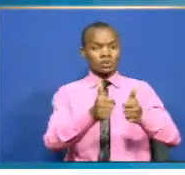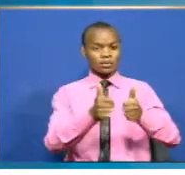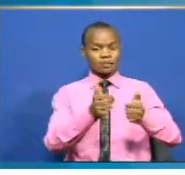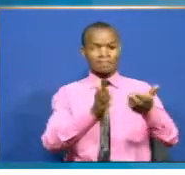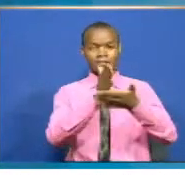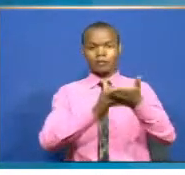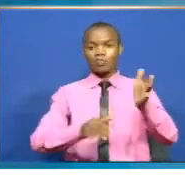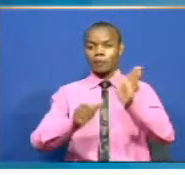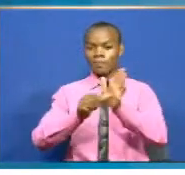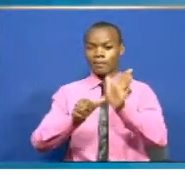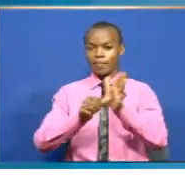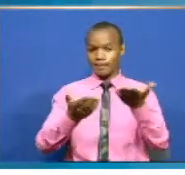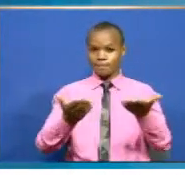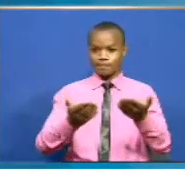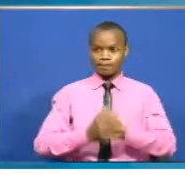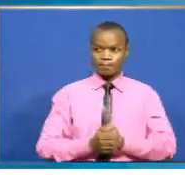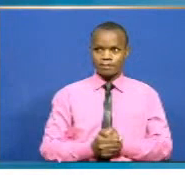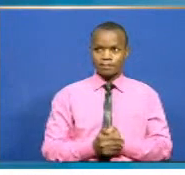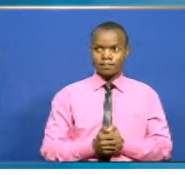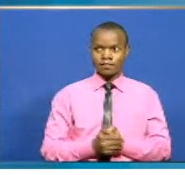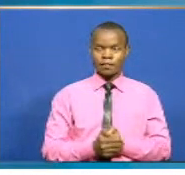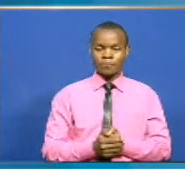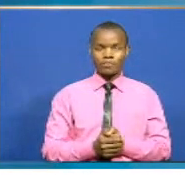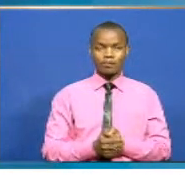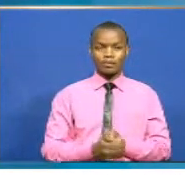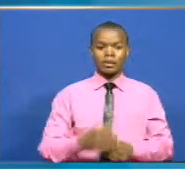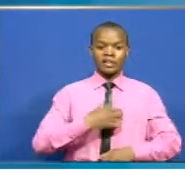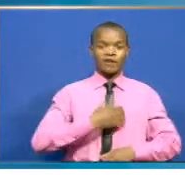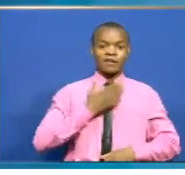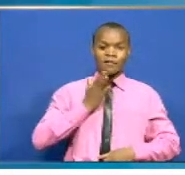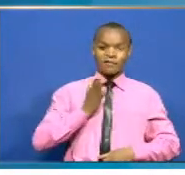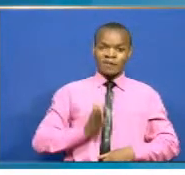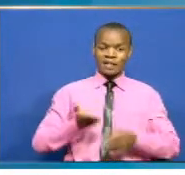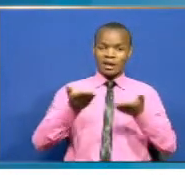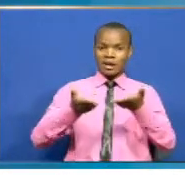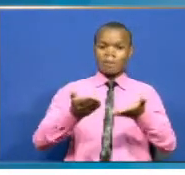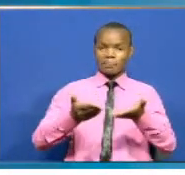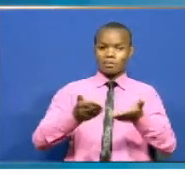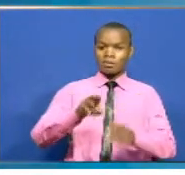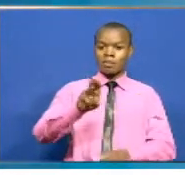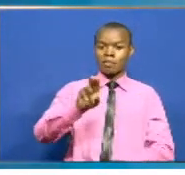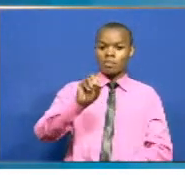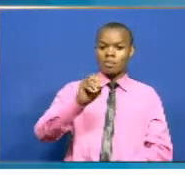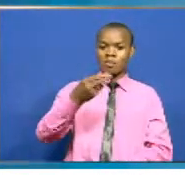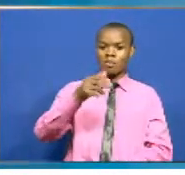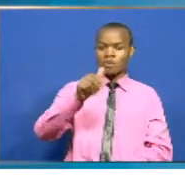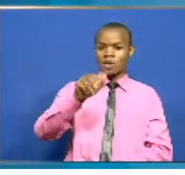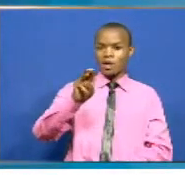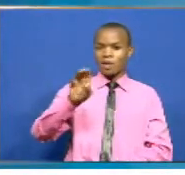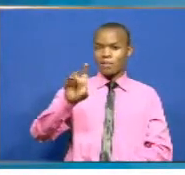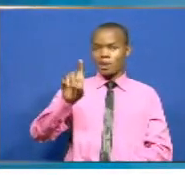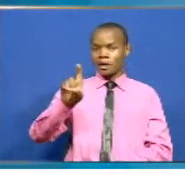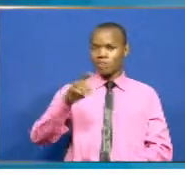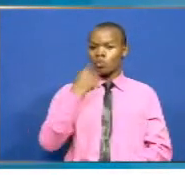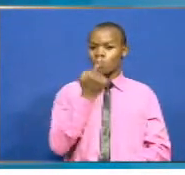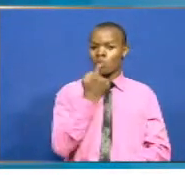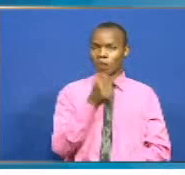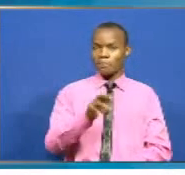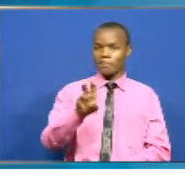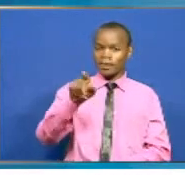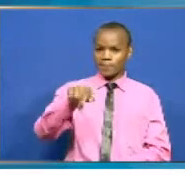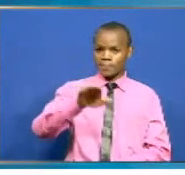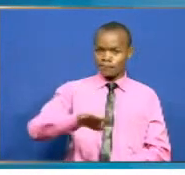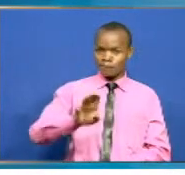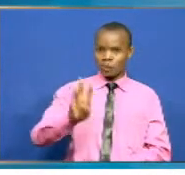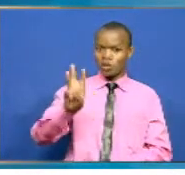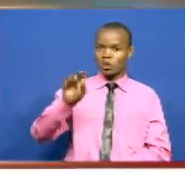these issues. Now, I've been having this conversation together with Honorable Professor Mohamud Sheikh Omar, the Member of Parliament for for Wajir